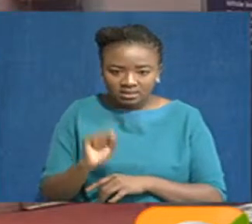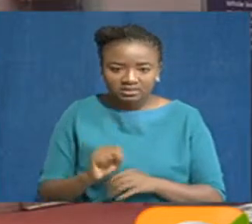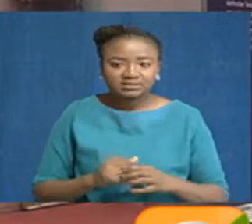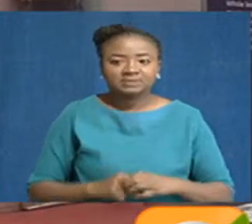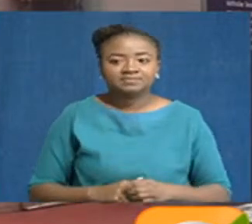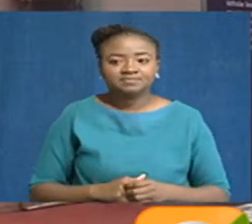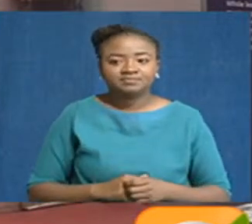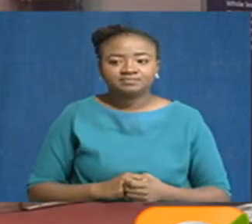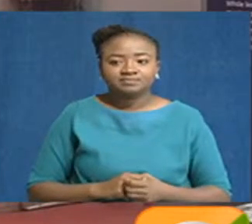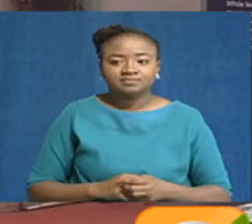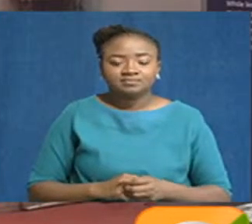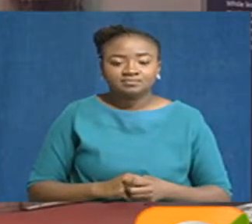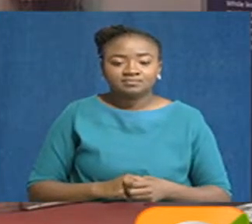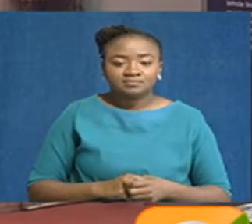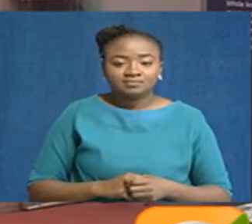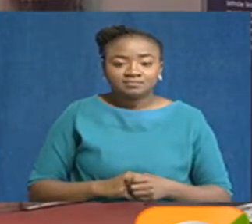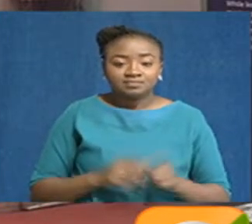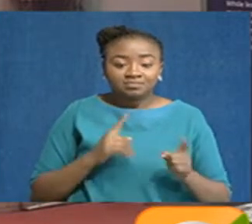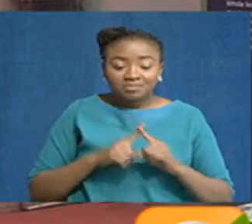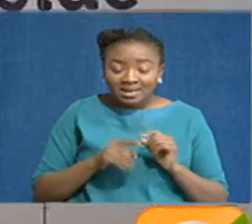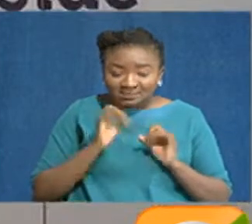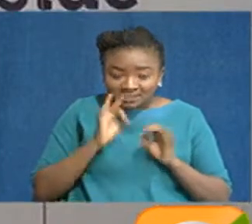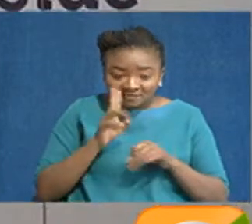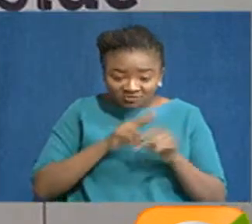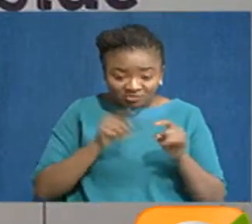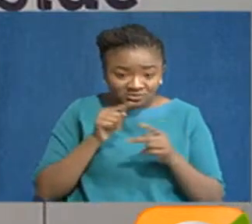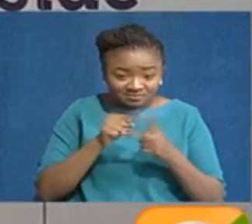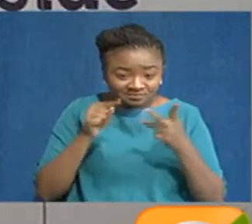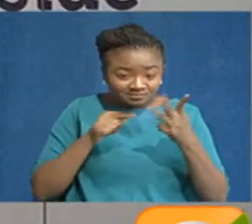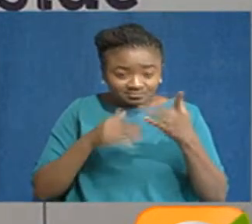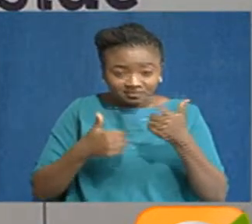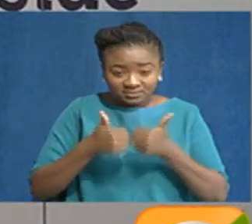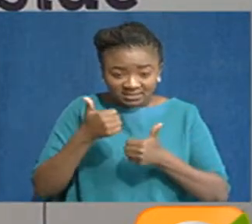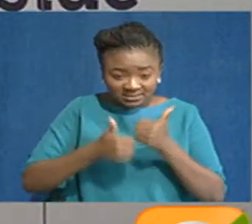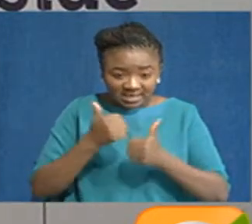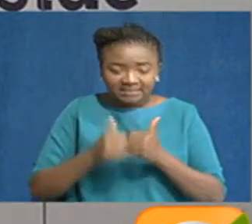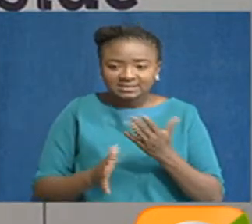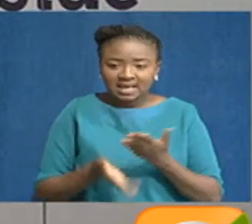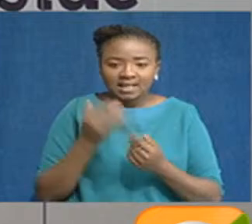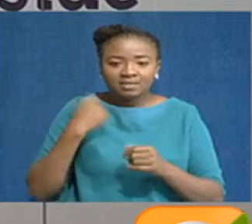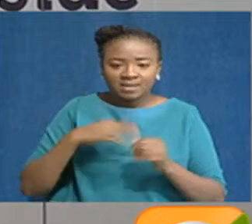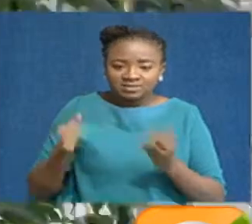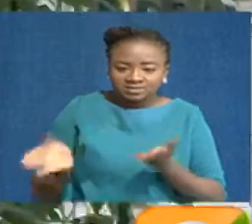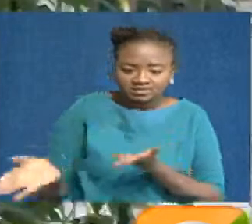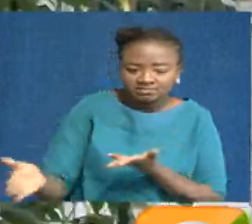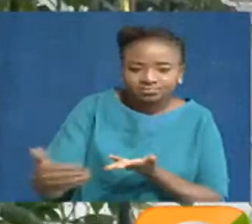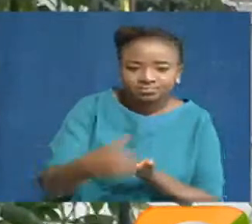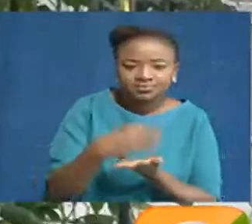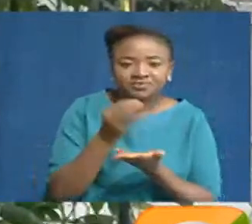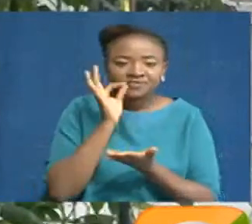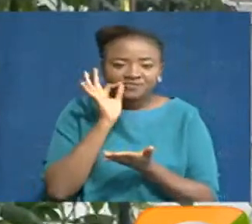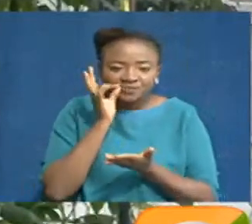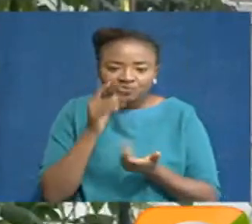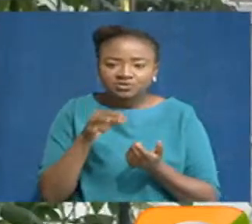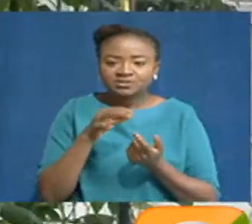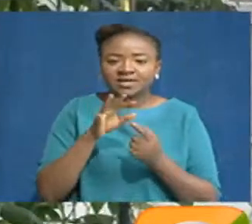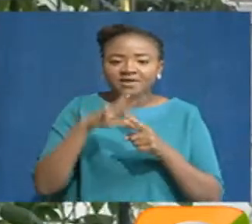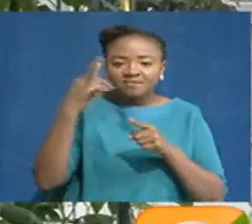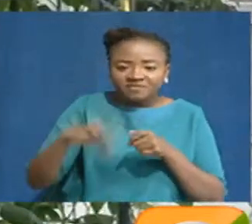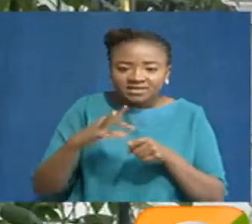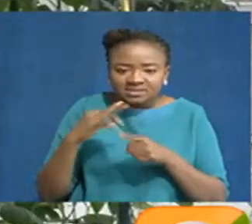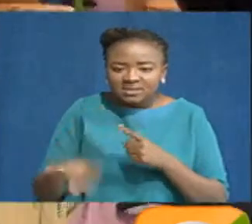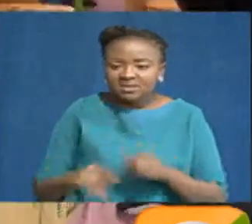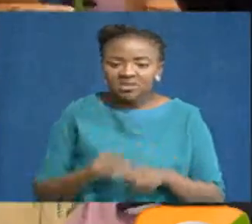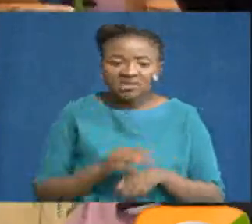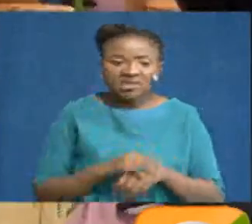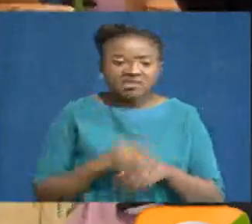The result, according to Hans, year-round production of high-quality vegetables and other plants. What you